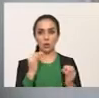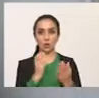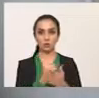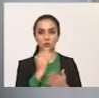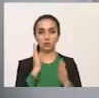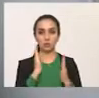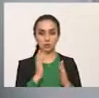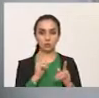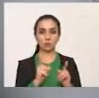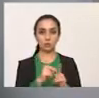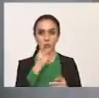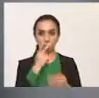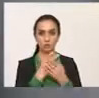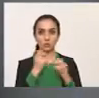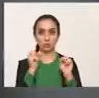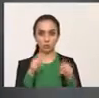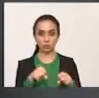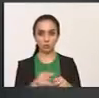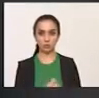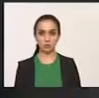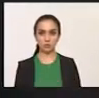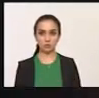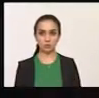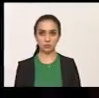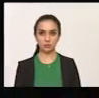hosil qilishini kuzatishingiz mumkin.